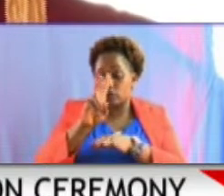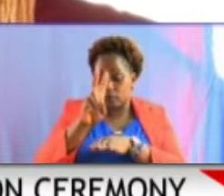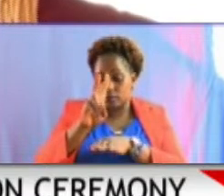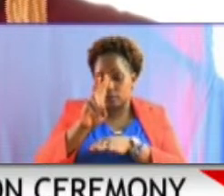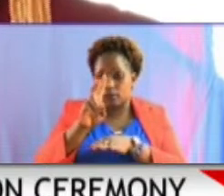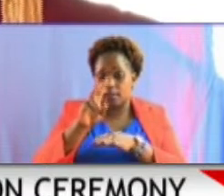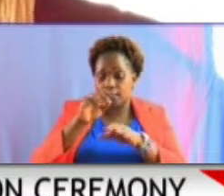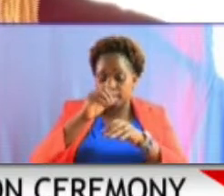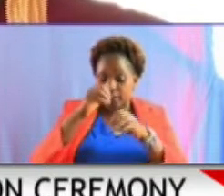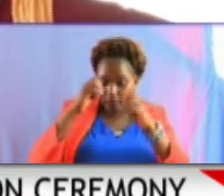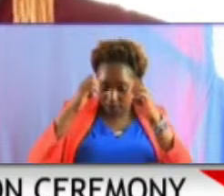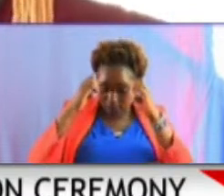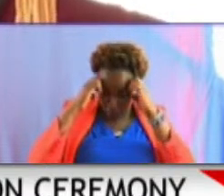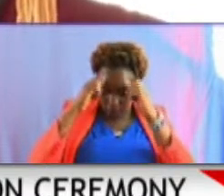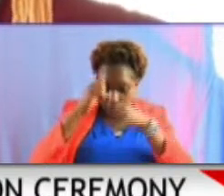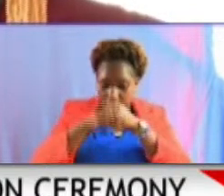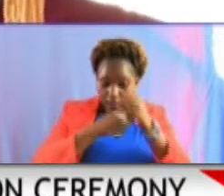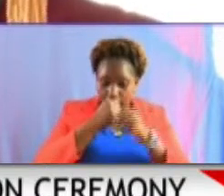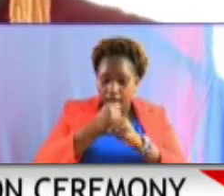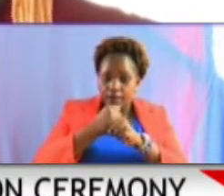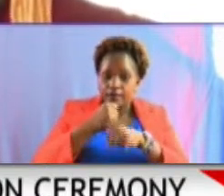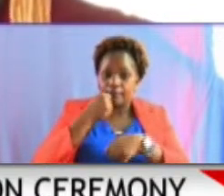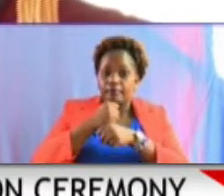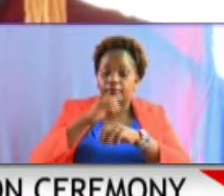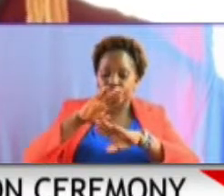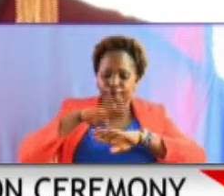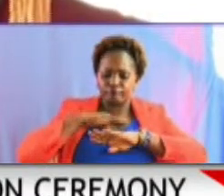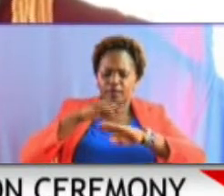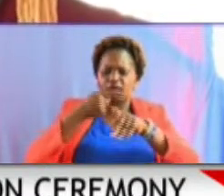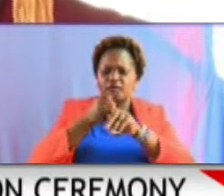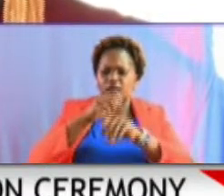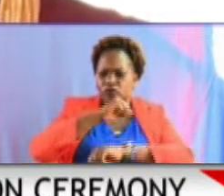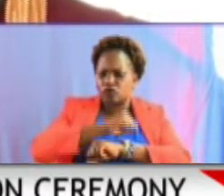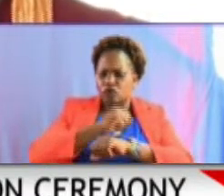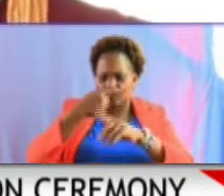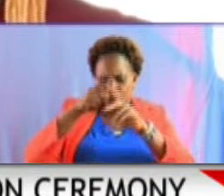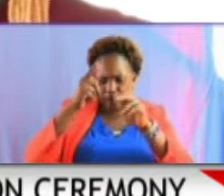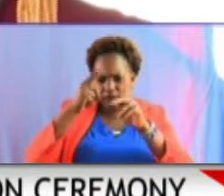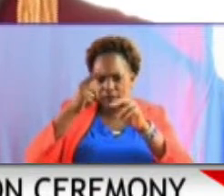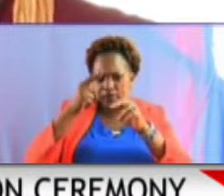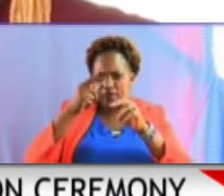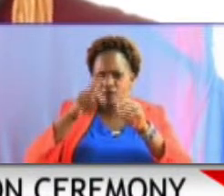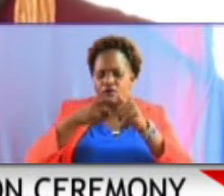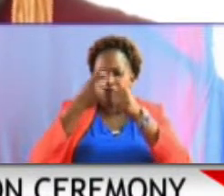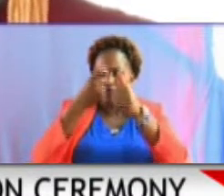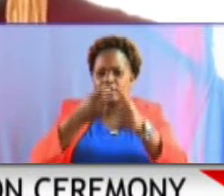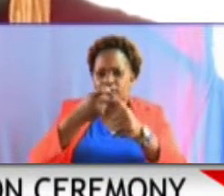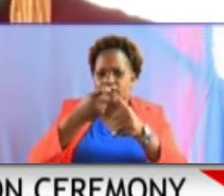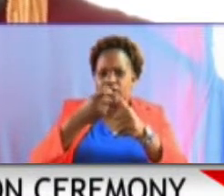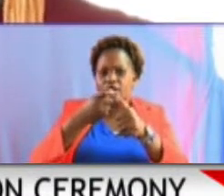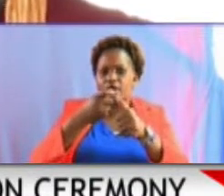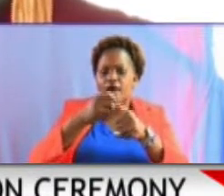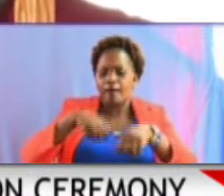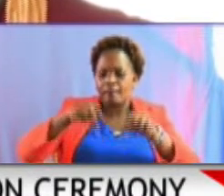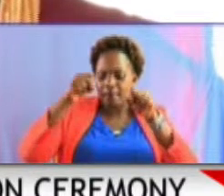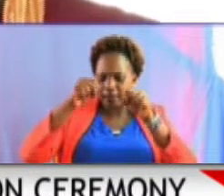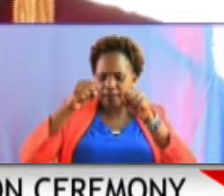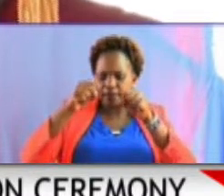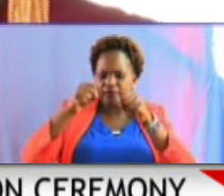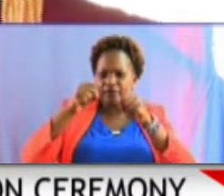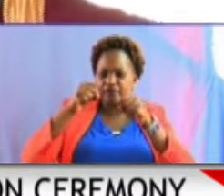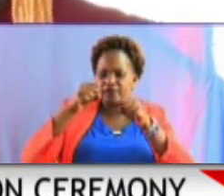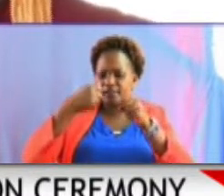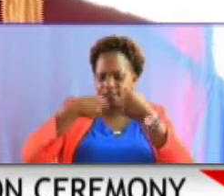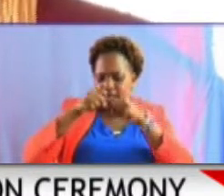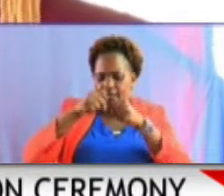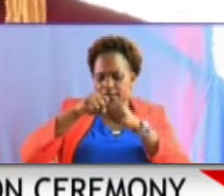2020-2021 academic year satisfied the School Board of Examiners and the Senate for the conferment of the Master of Science degree